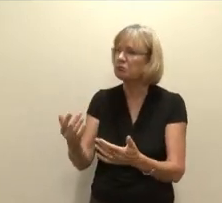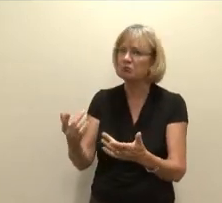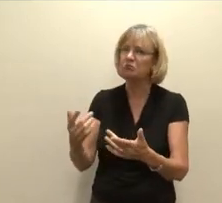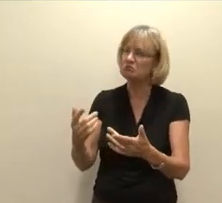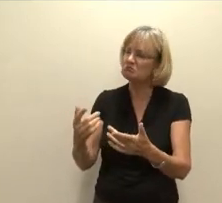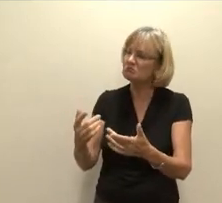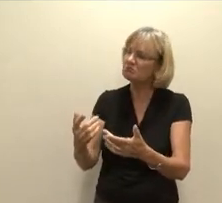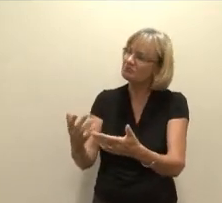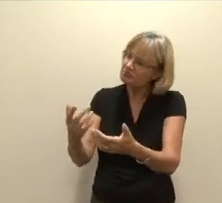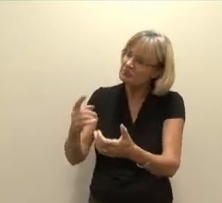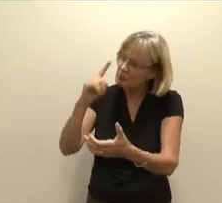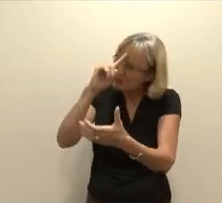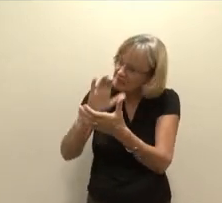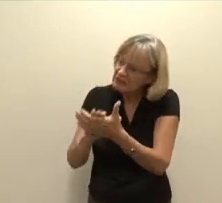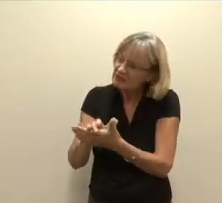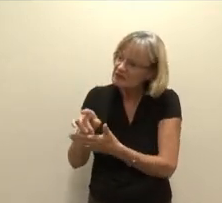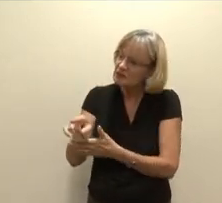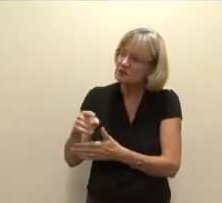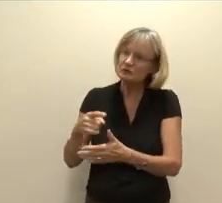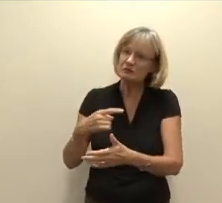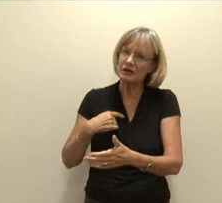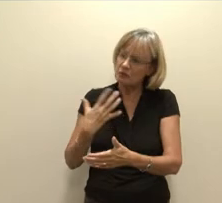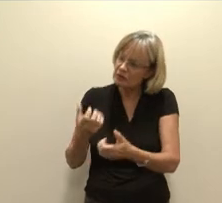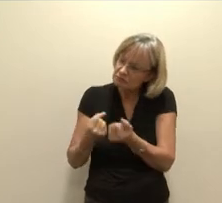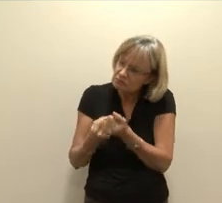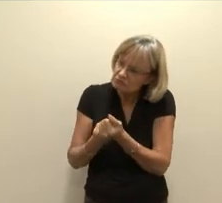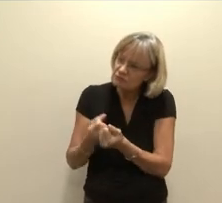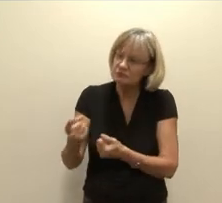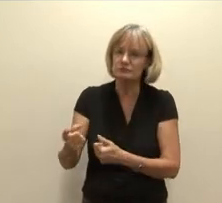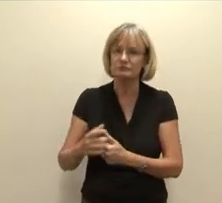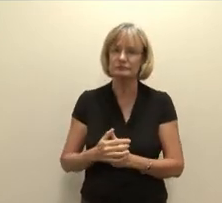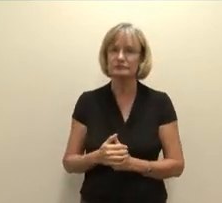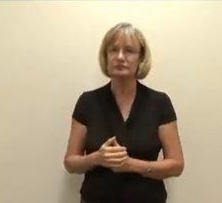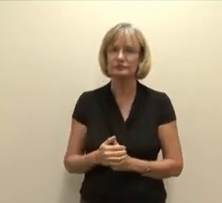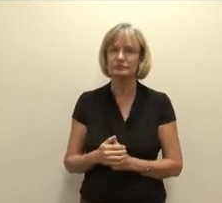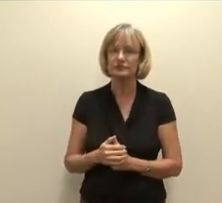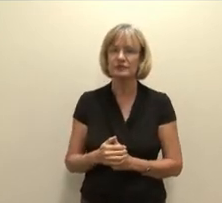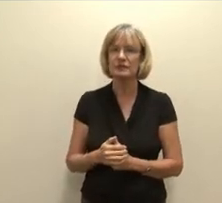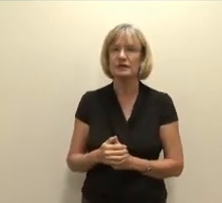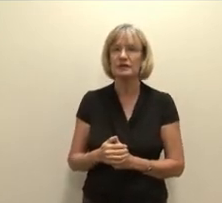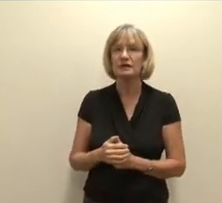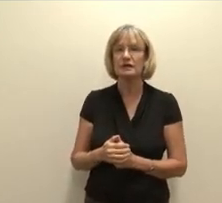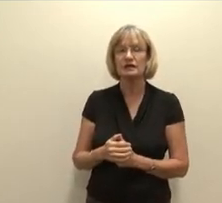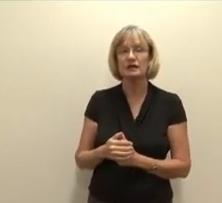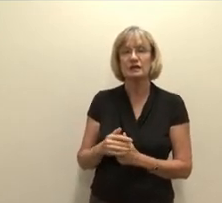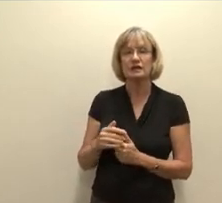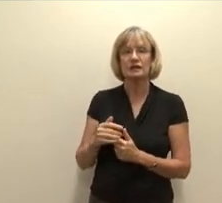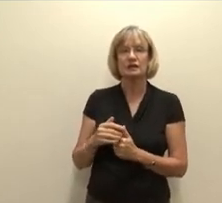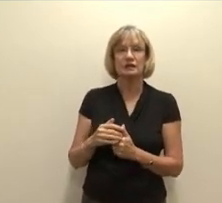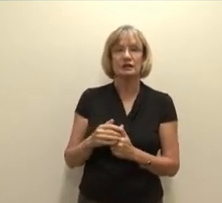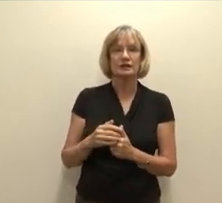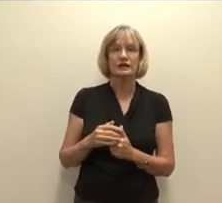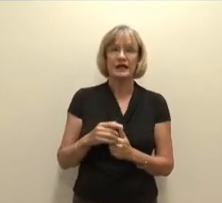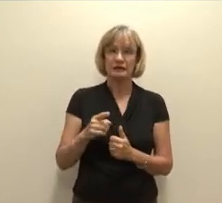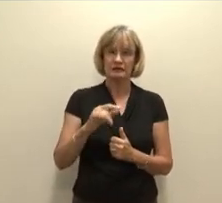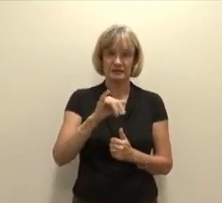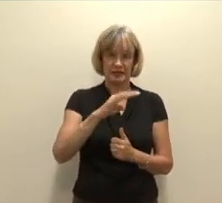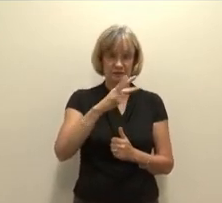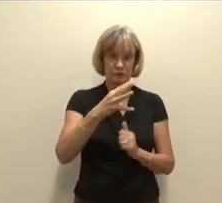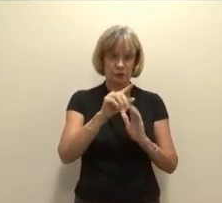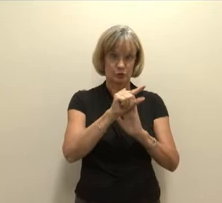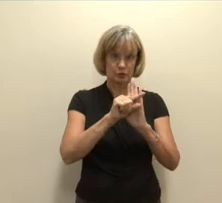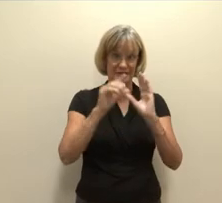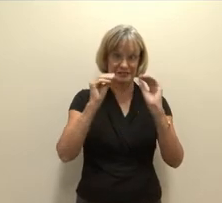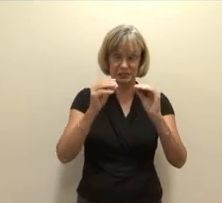her, and was there for her. And she ultimately inspired her to